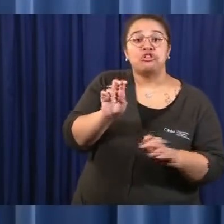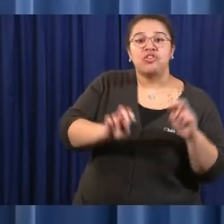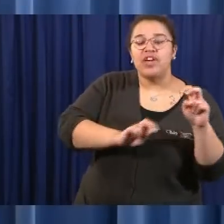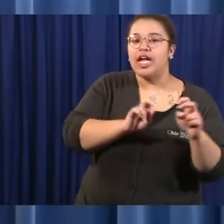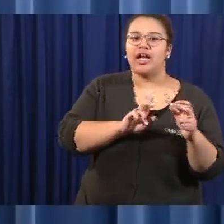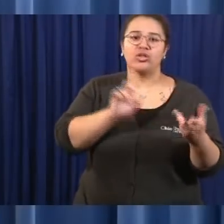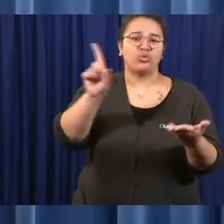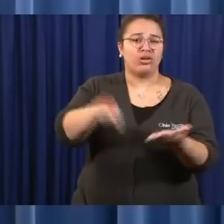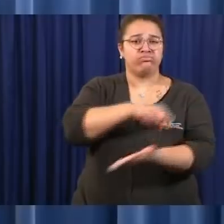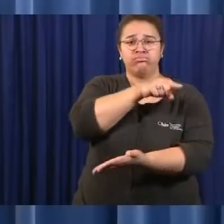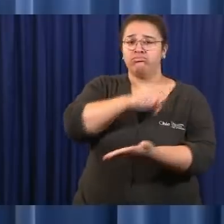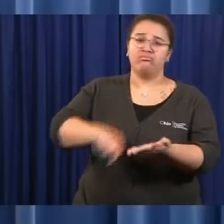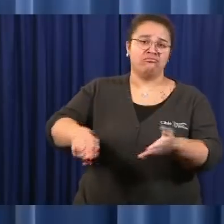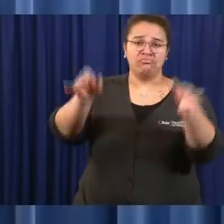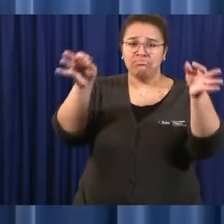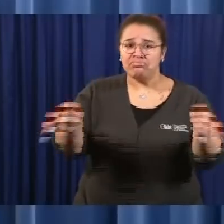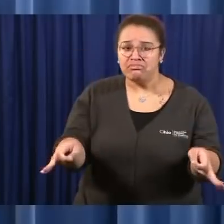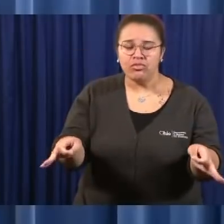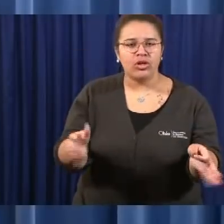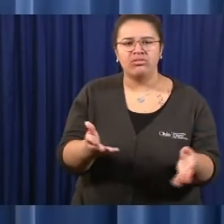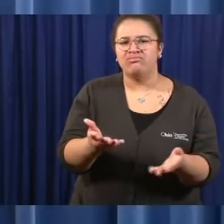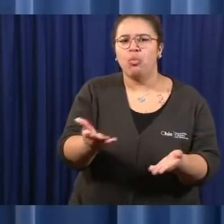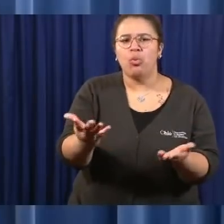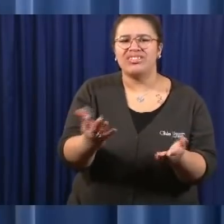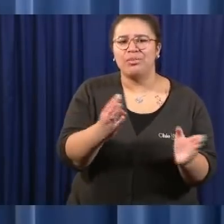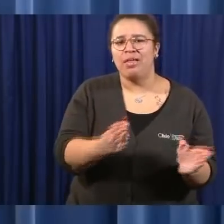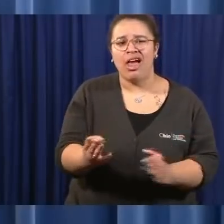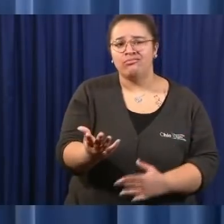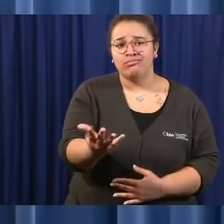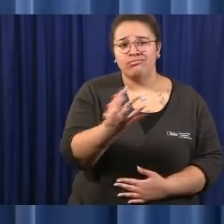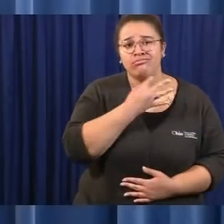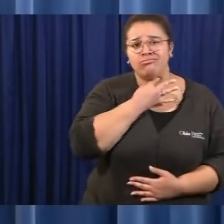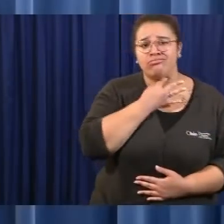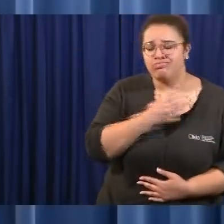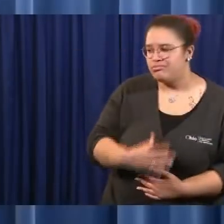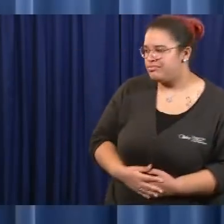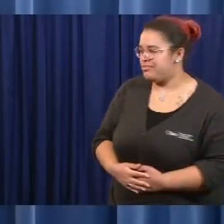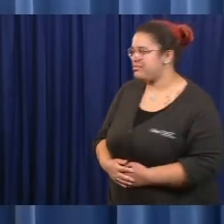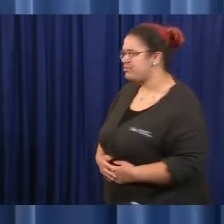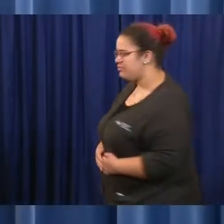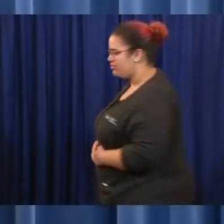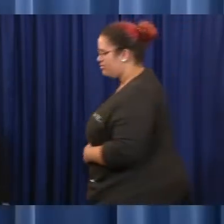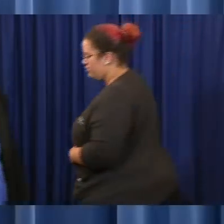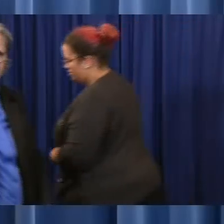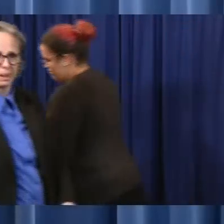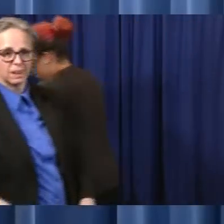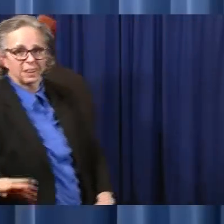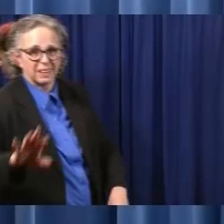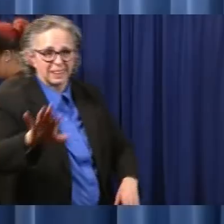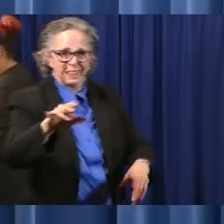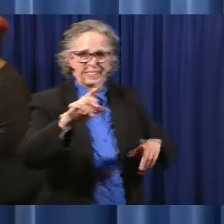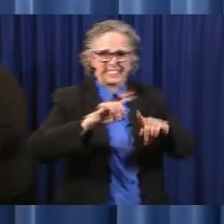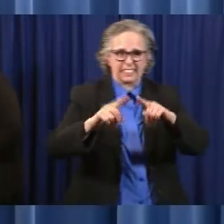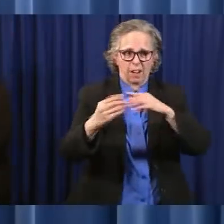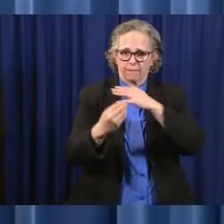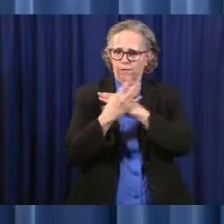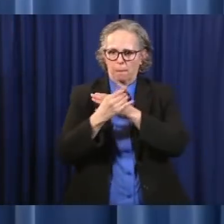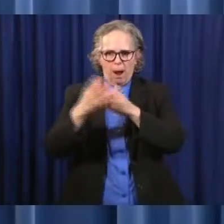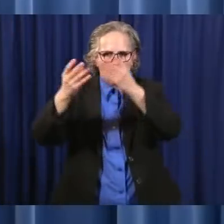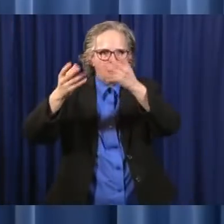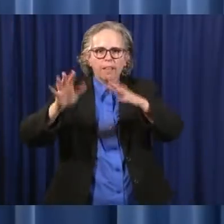We're waiting for the advisory groups. I don't have an update. I mean, what I've talked about, as you know,